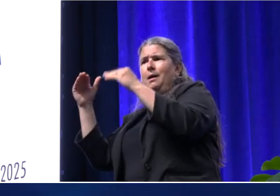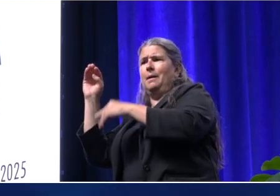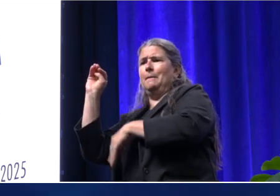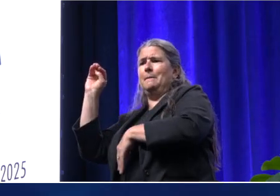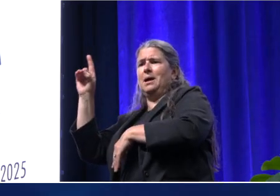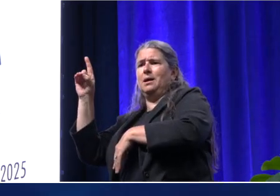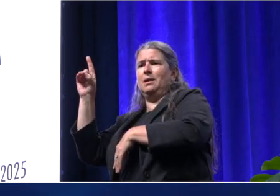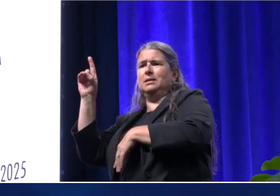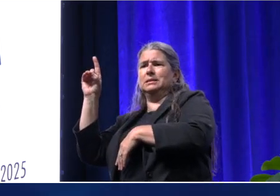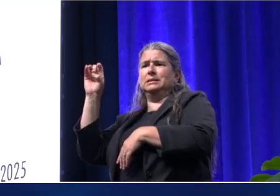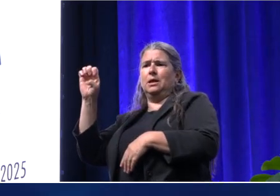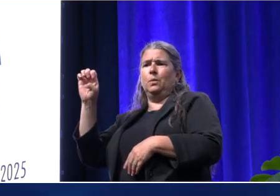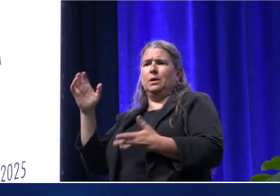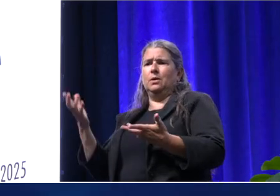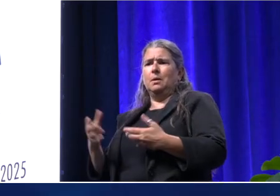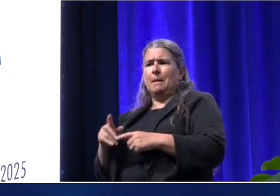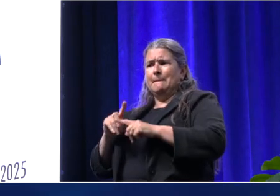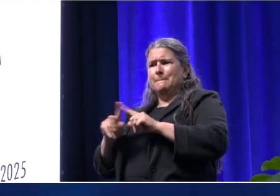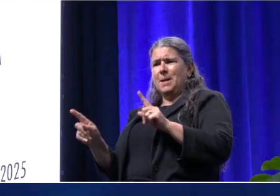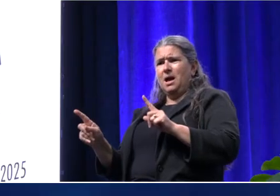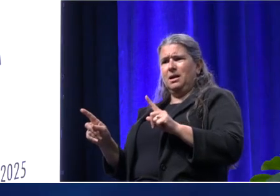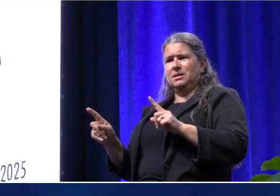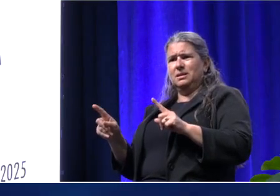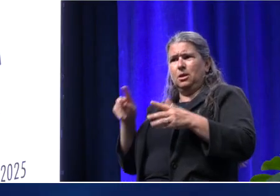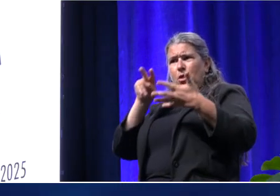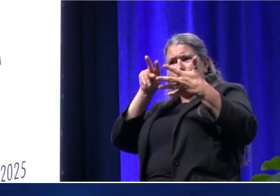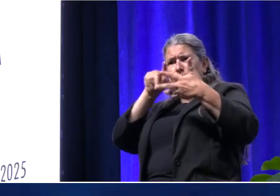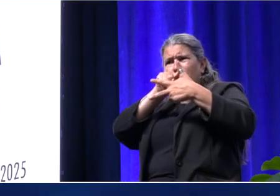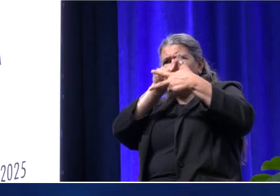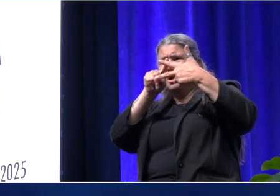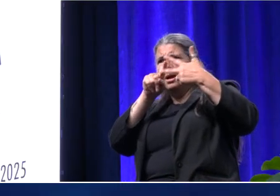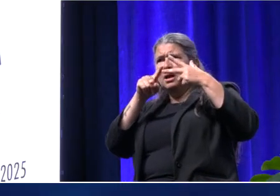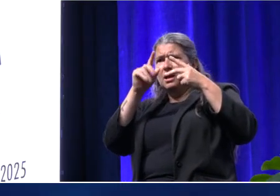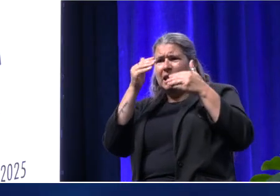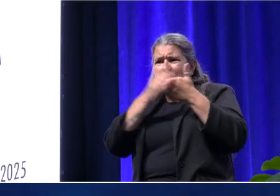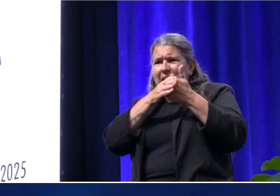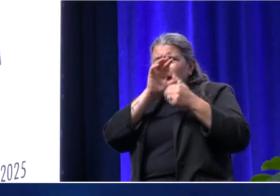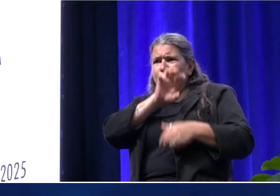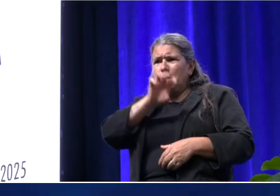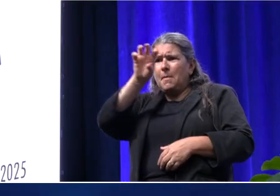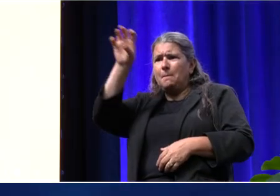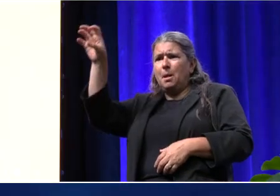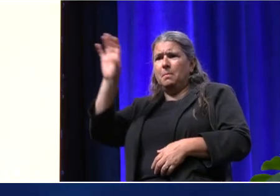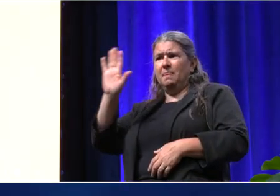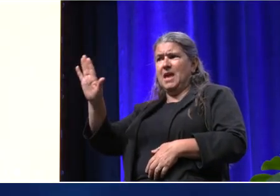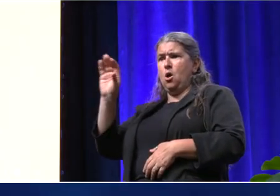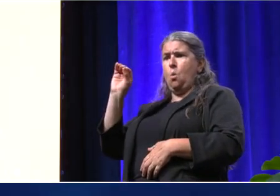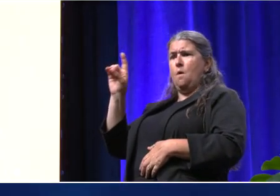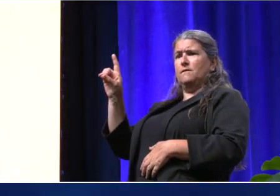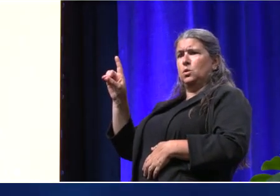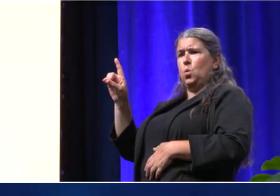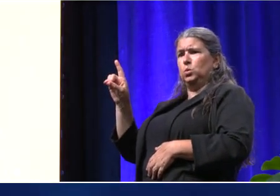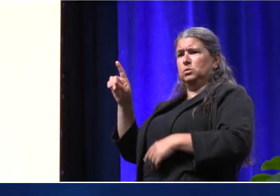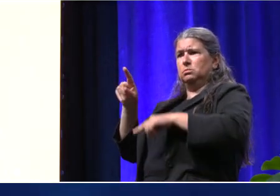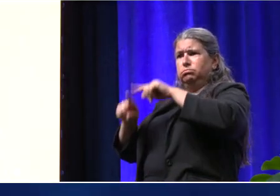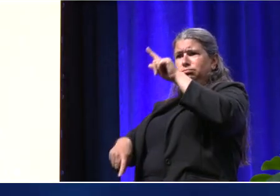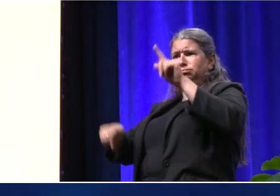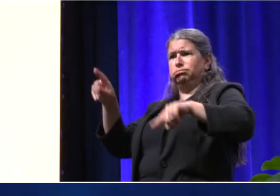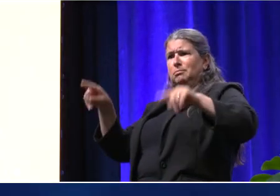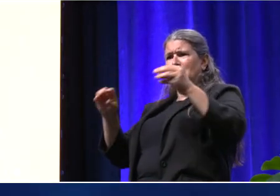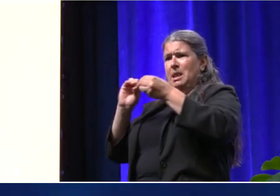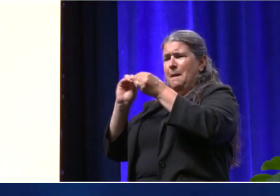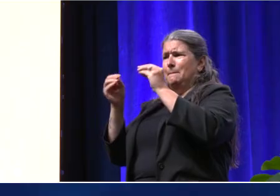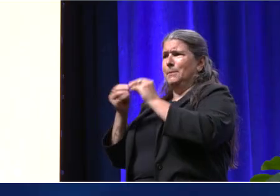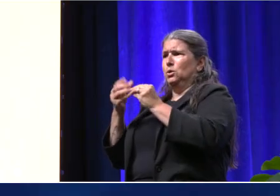together, and whose drug supply you'd think would be interconnected, actually have really different overdose epidemics. So that brings us to